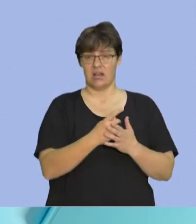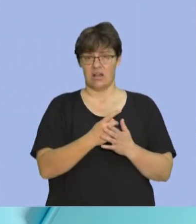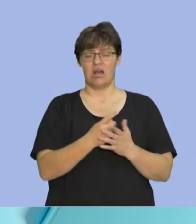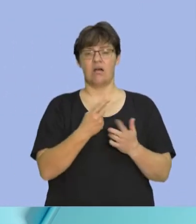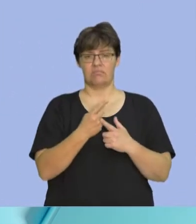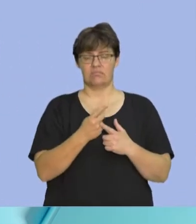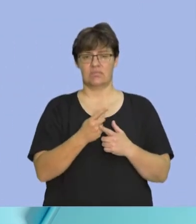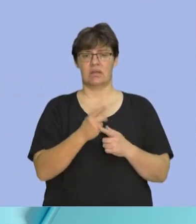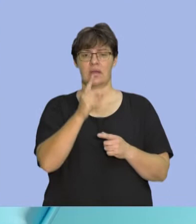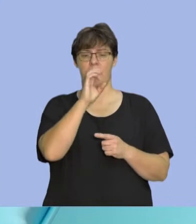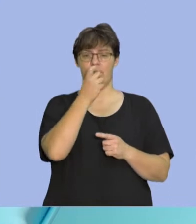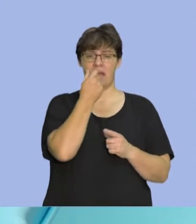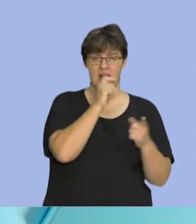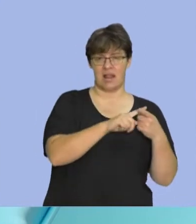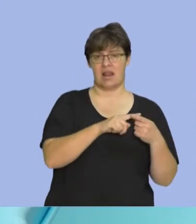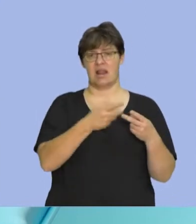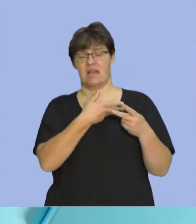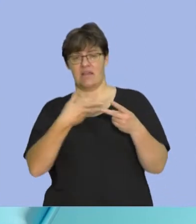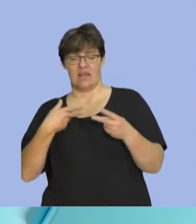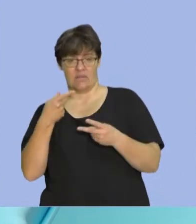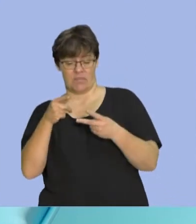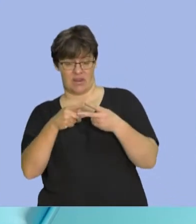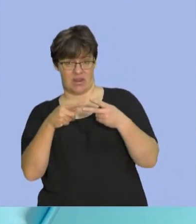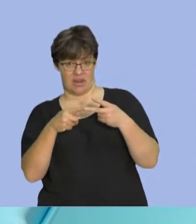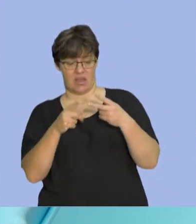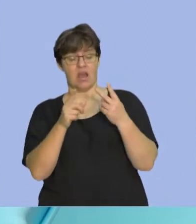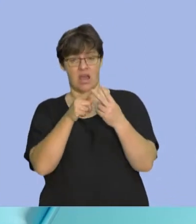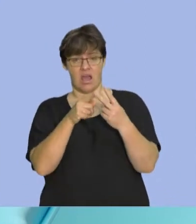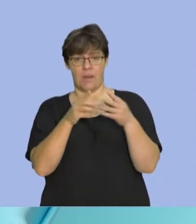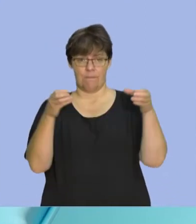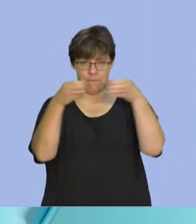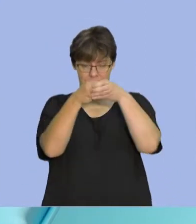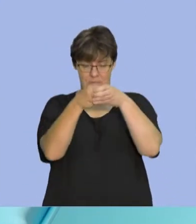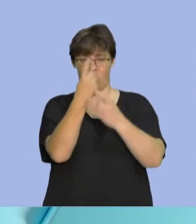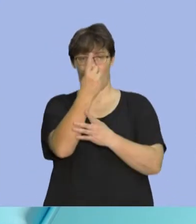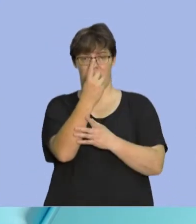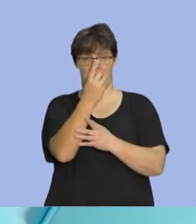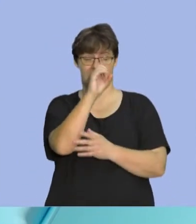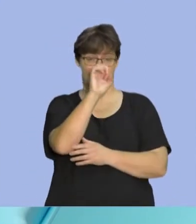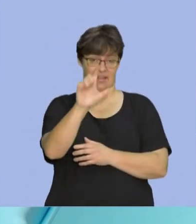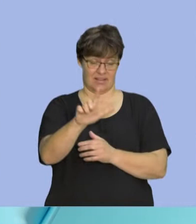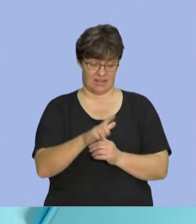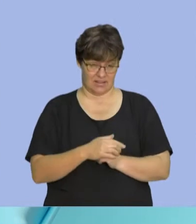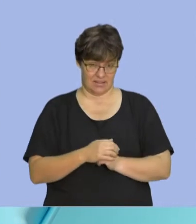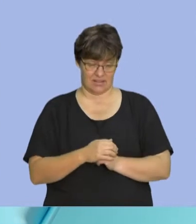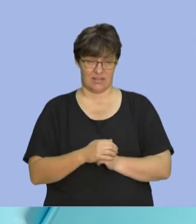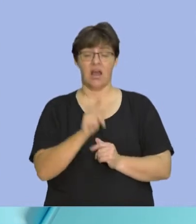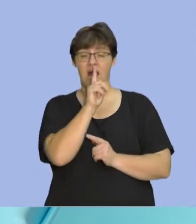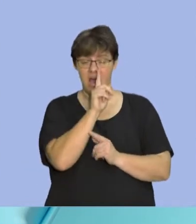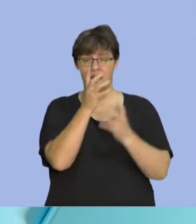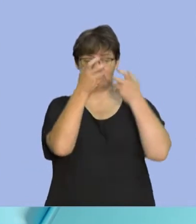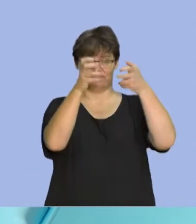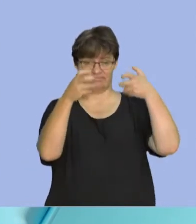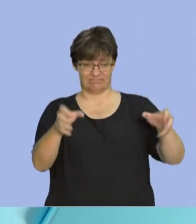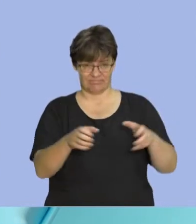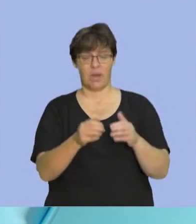between the male gamete and the female gamete that come together and form a single cell. We then see that that cell divides,